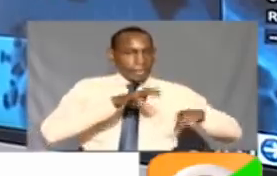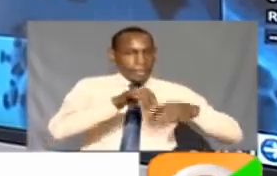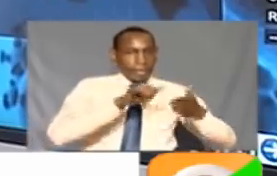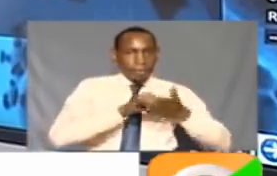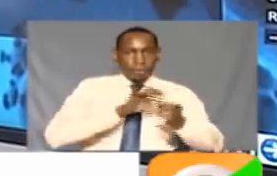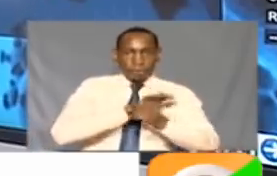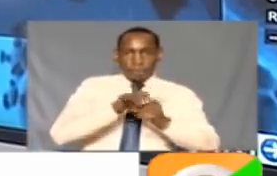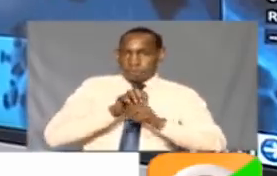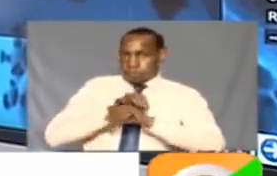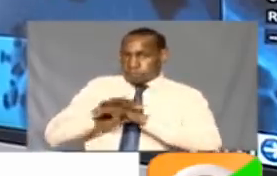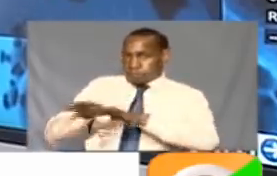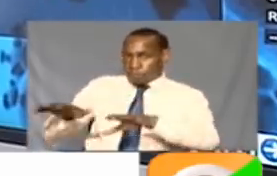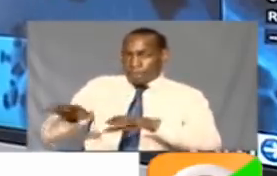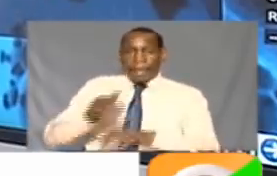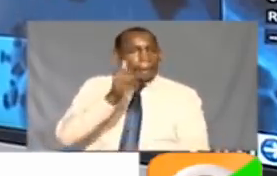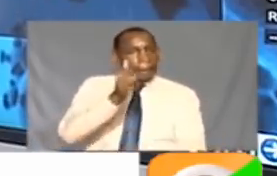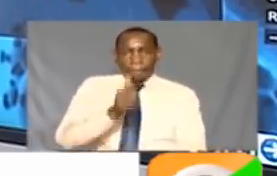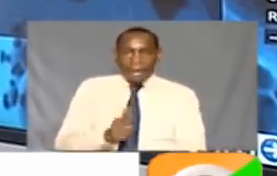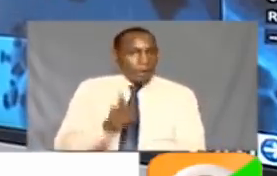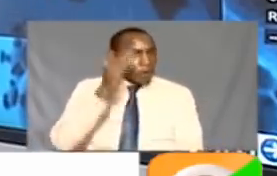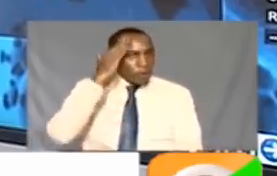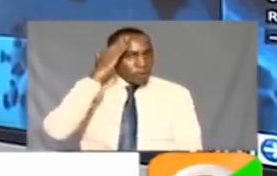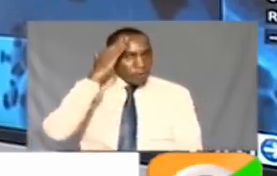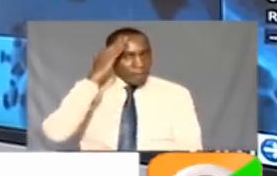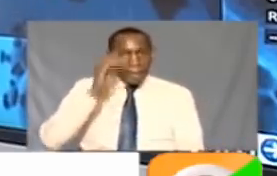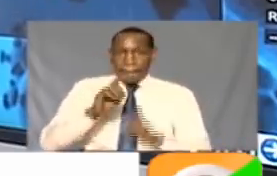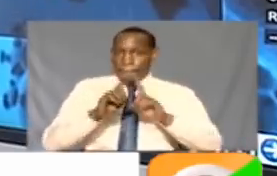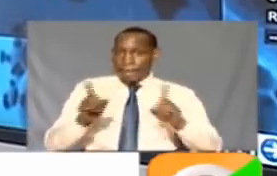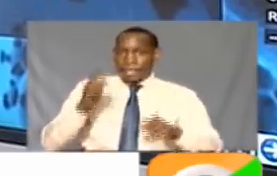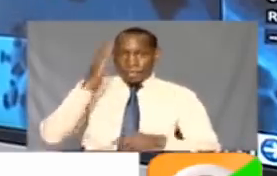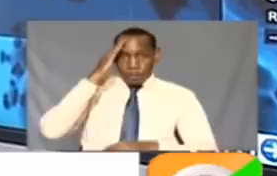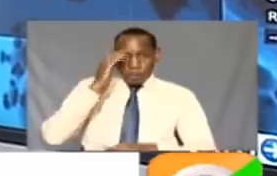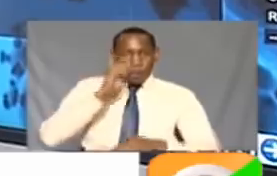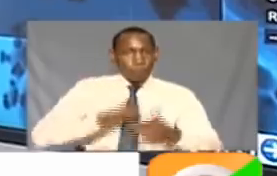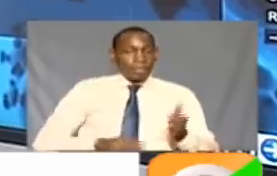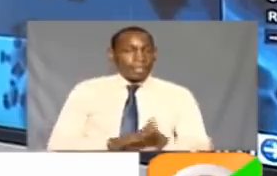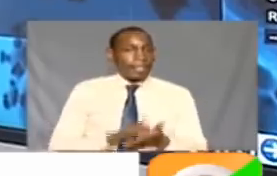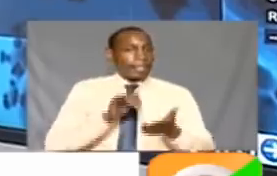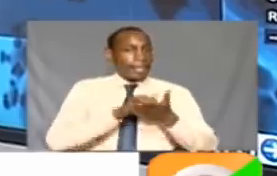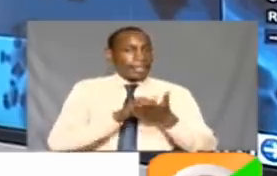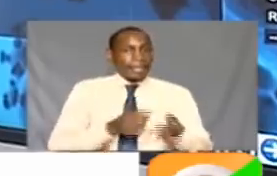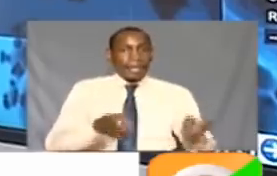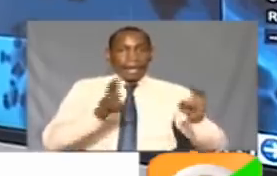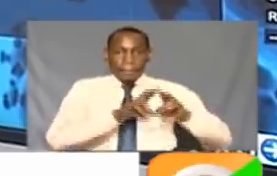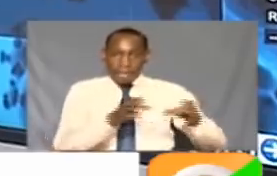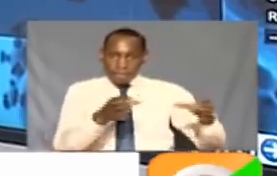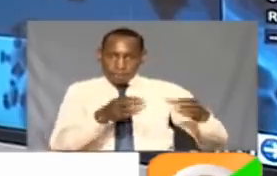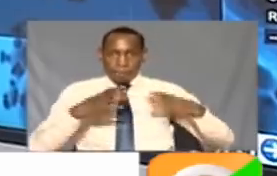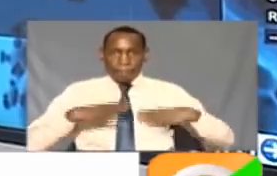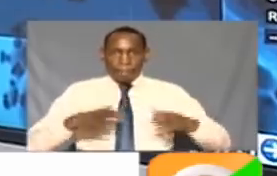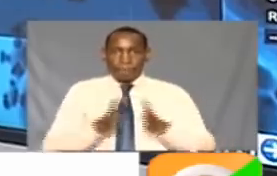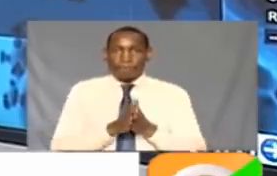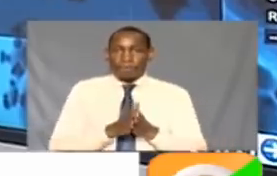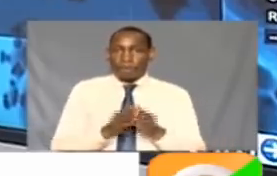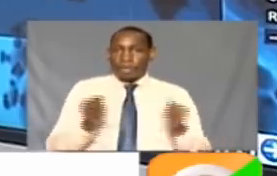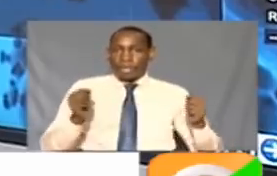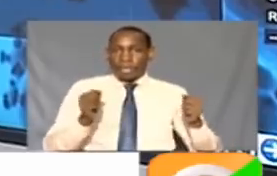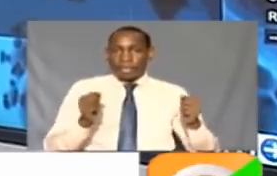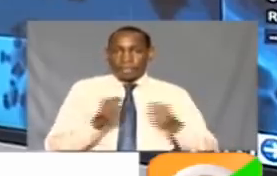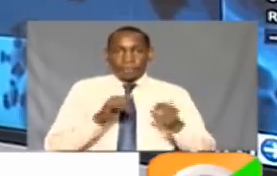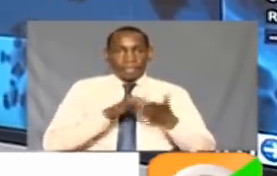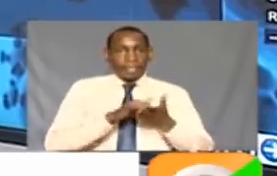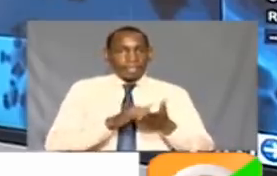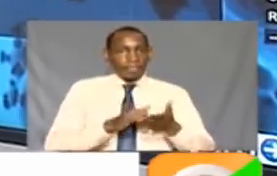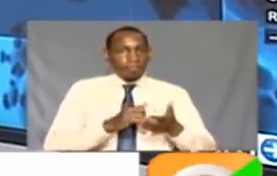coronavirus originated is yet to be identified. But what is known is that it occurred in a group of people with pneumonia who had